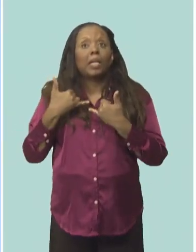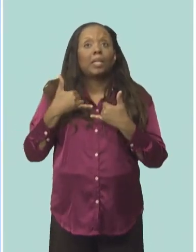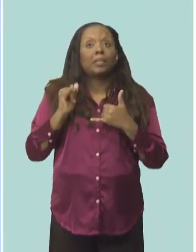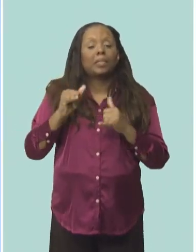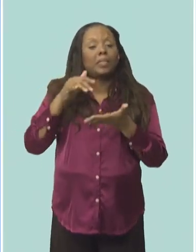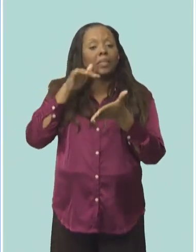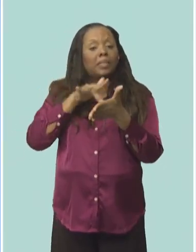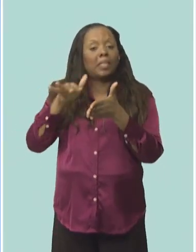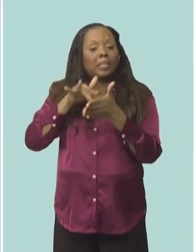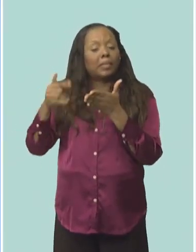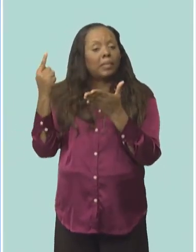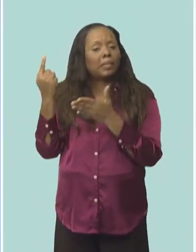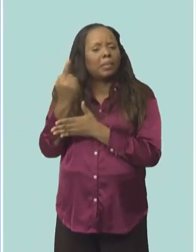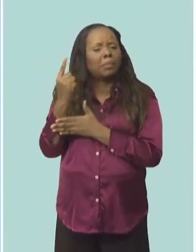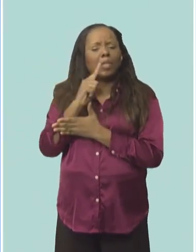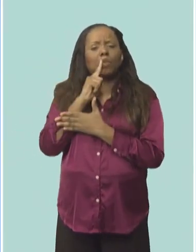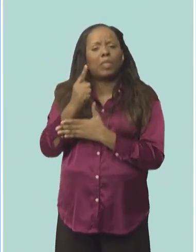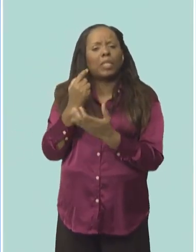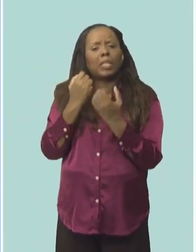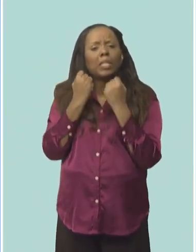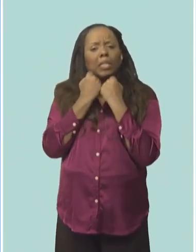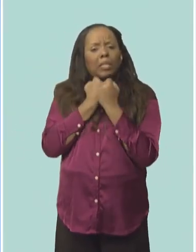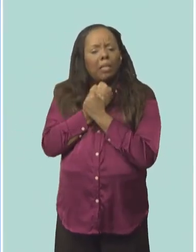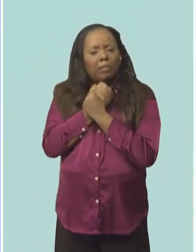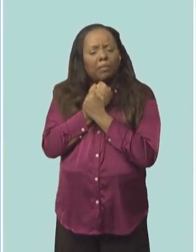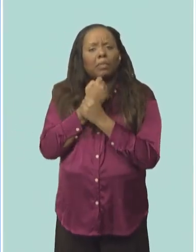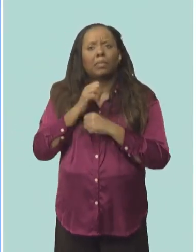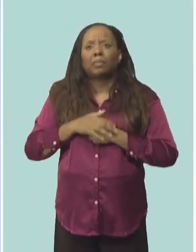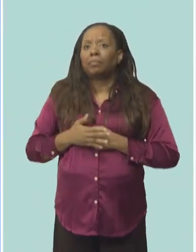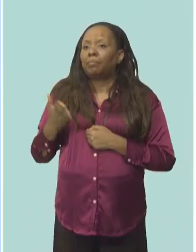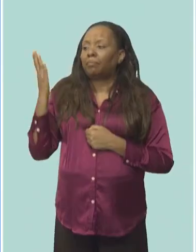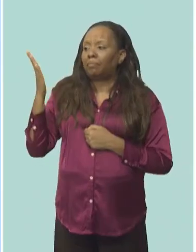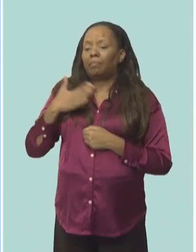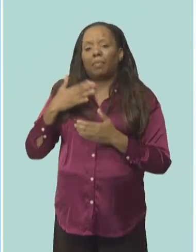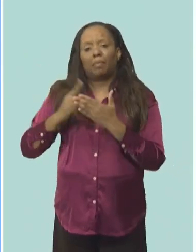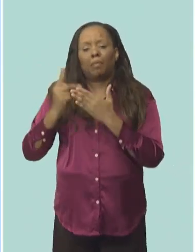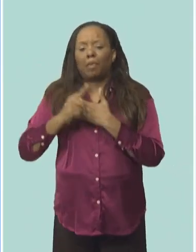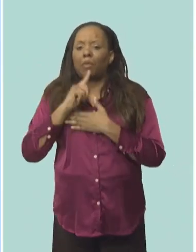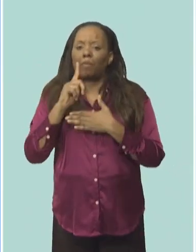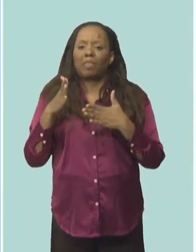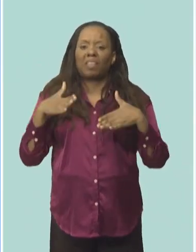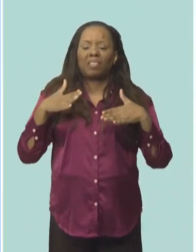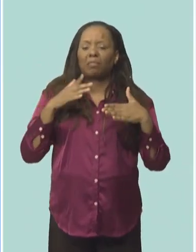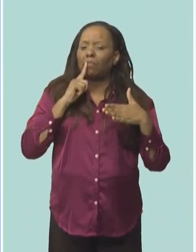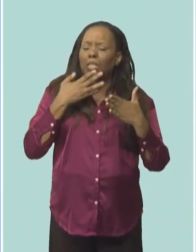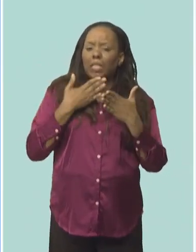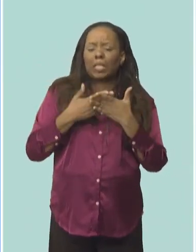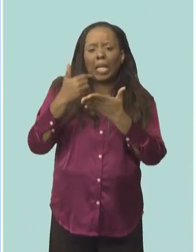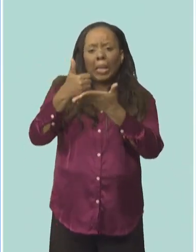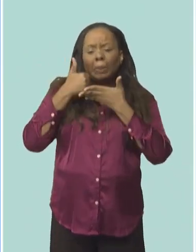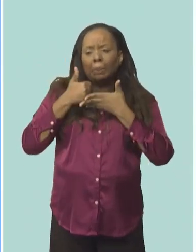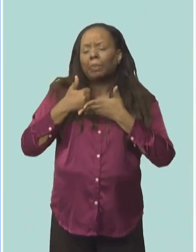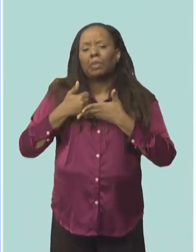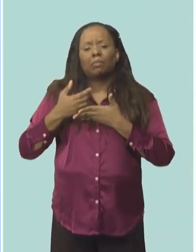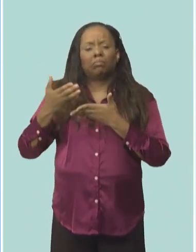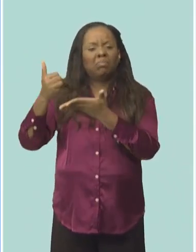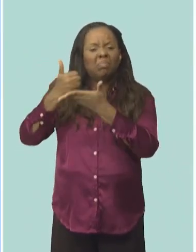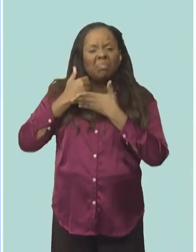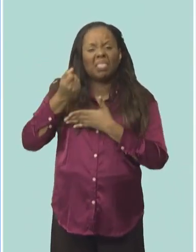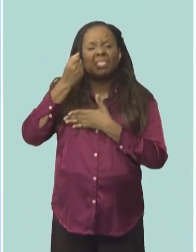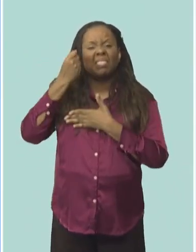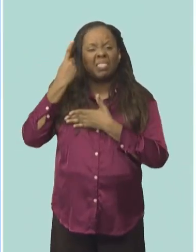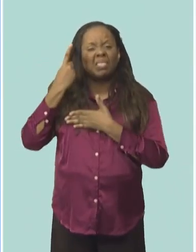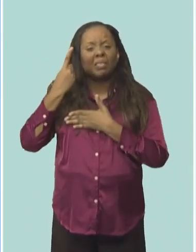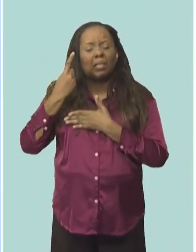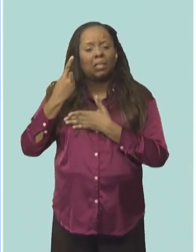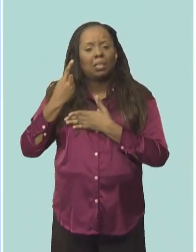found the course was very helpful in, getting you the understanding, the basics, and then getting you into a certain mindset